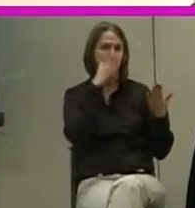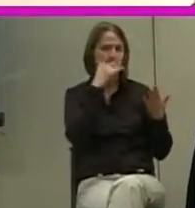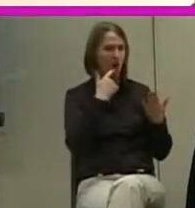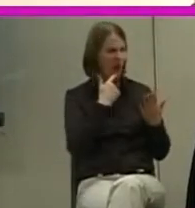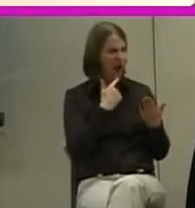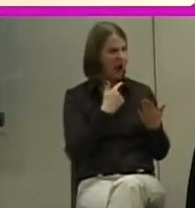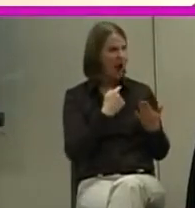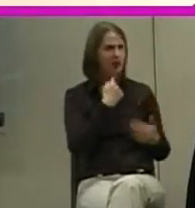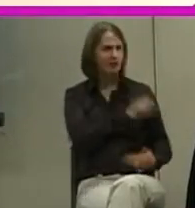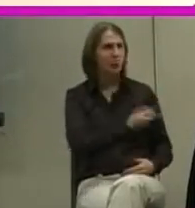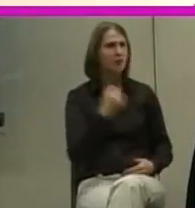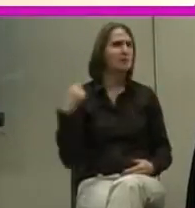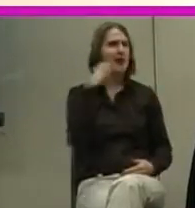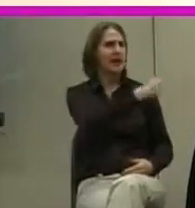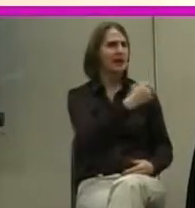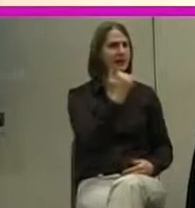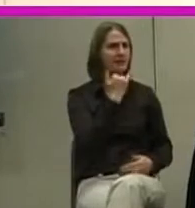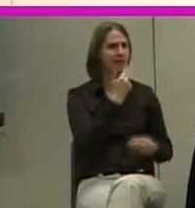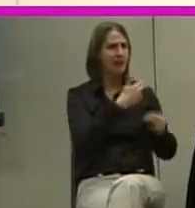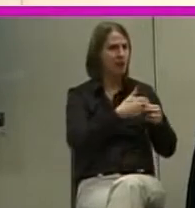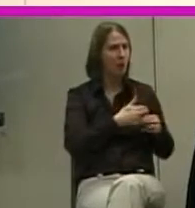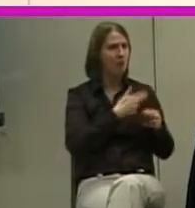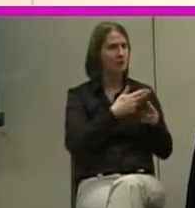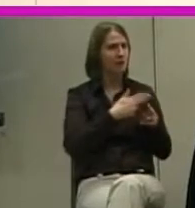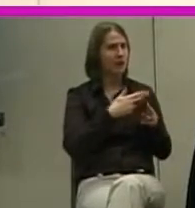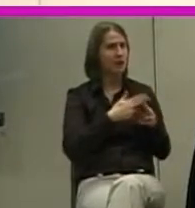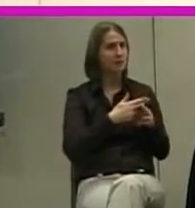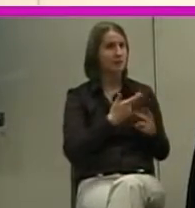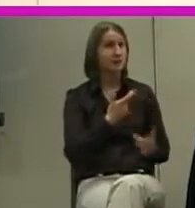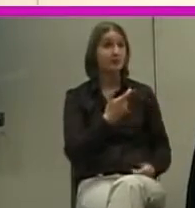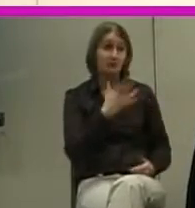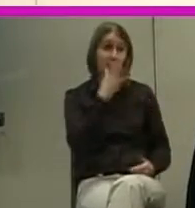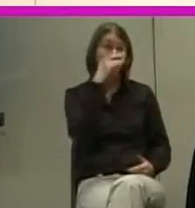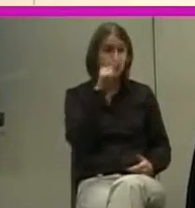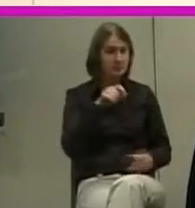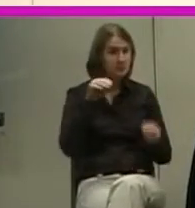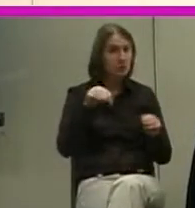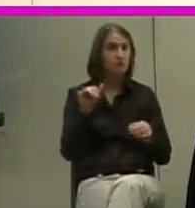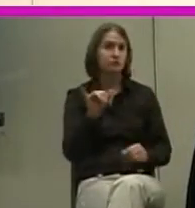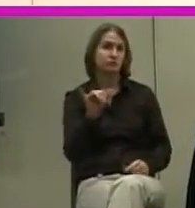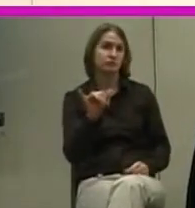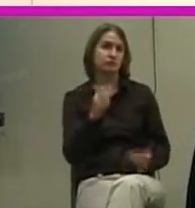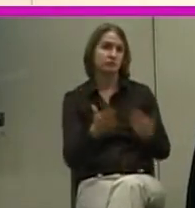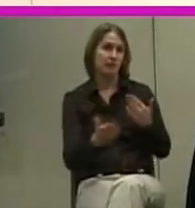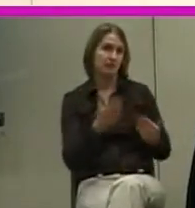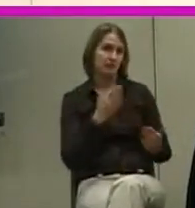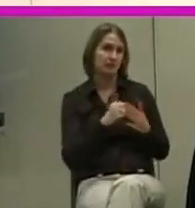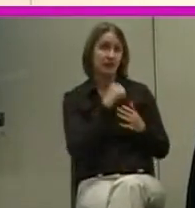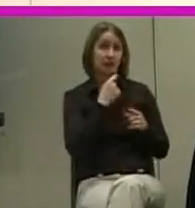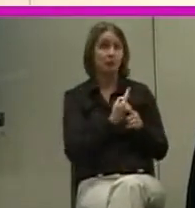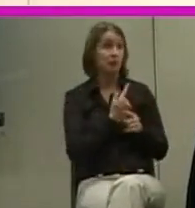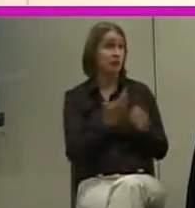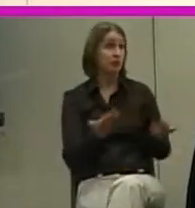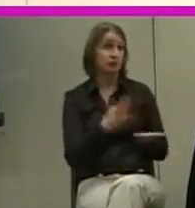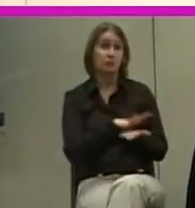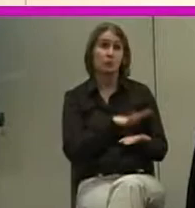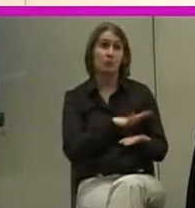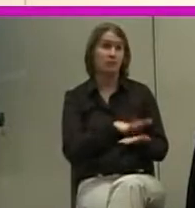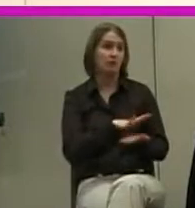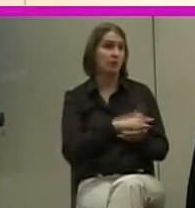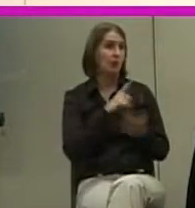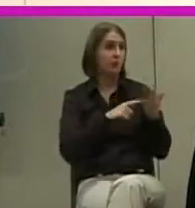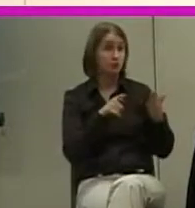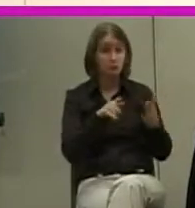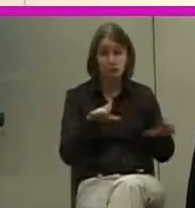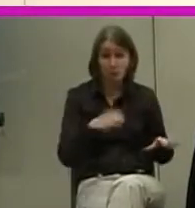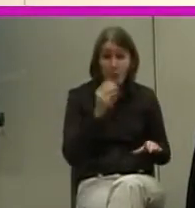my kid to hit people when they do that, and they need to hear it the same as their kids do. That is not appropriate here. What you do at home,